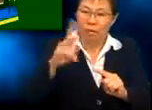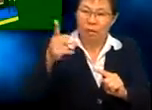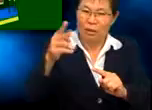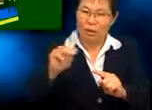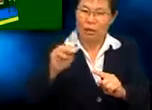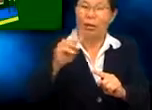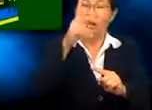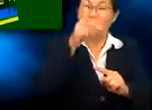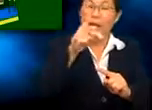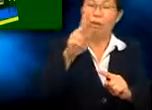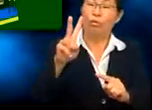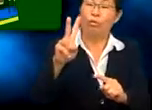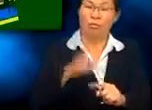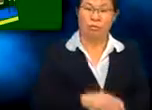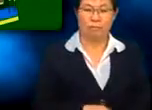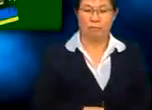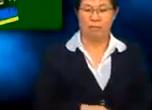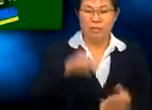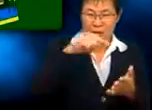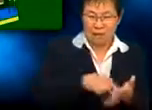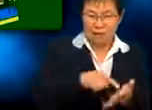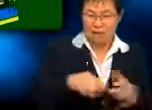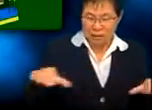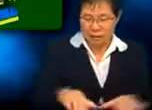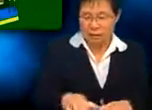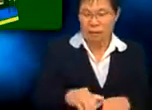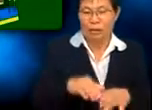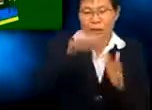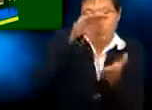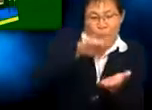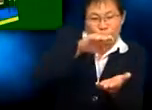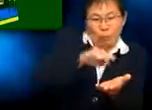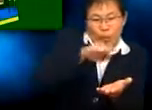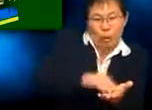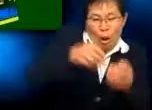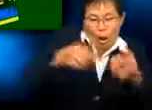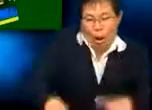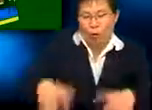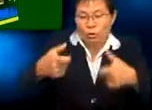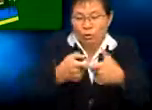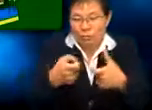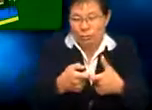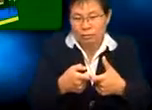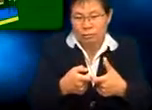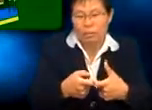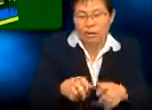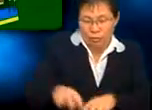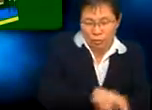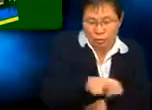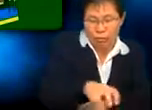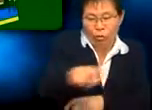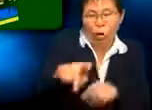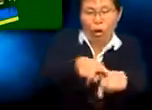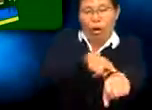275 kilovolts. This is done to minimize the loss of electricity as it travels